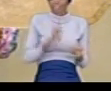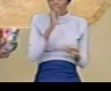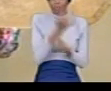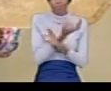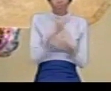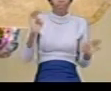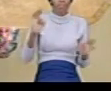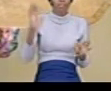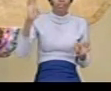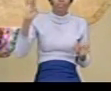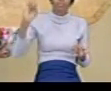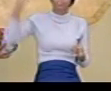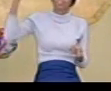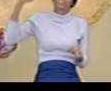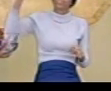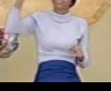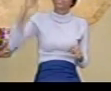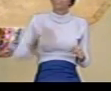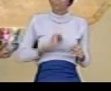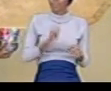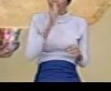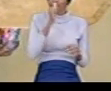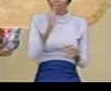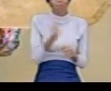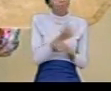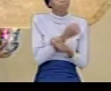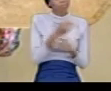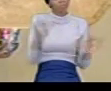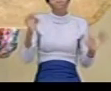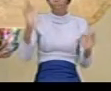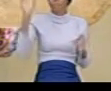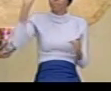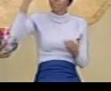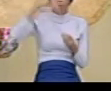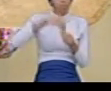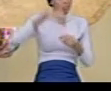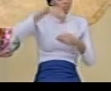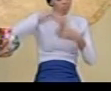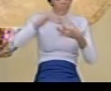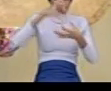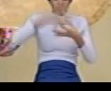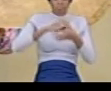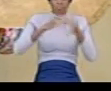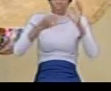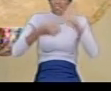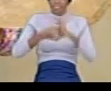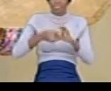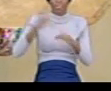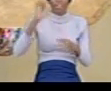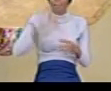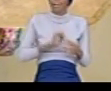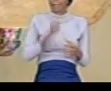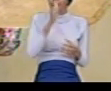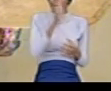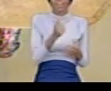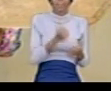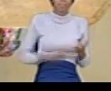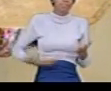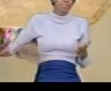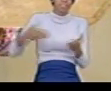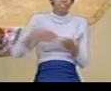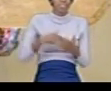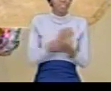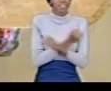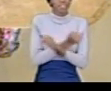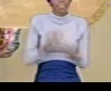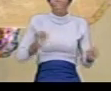free by the grace of God. I am no more in chains. I'm born